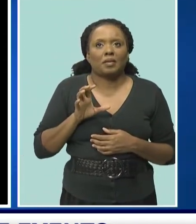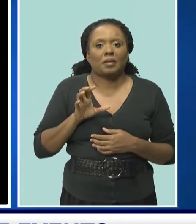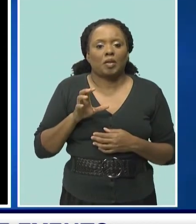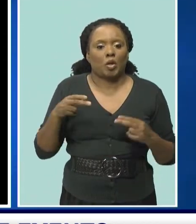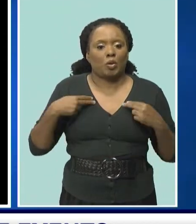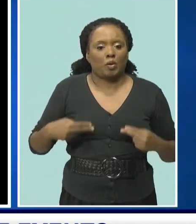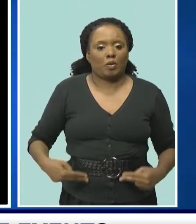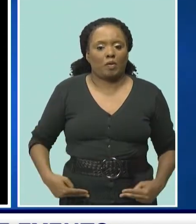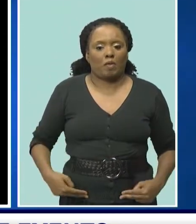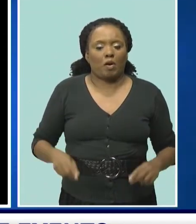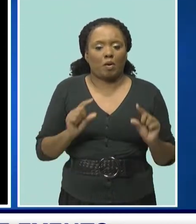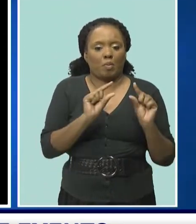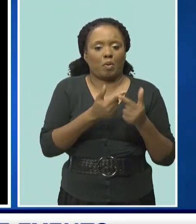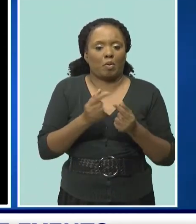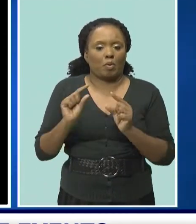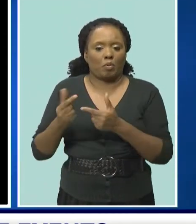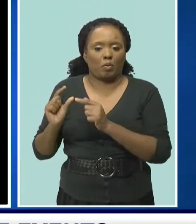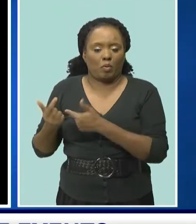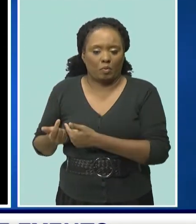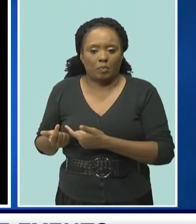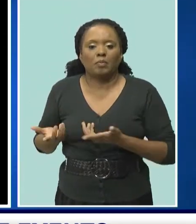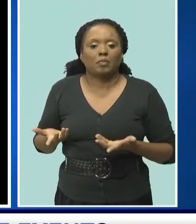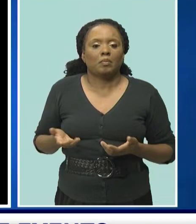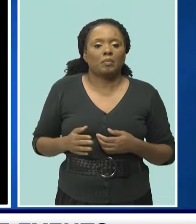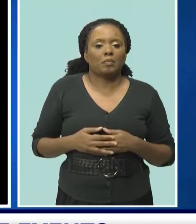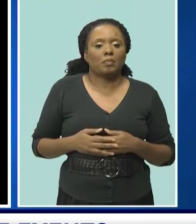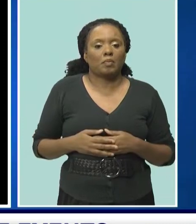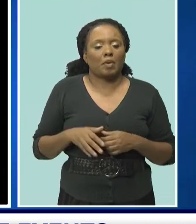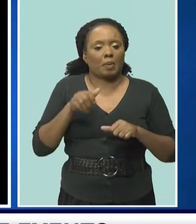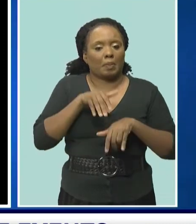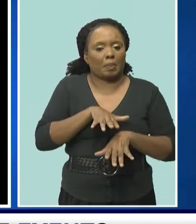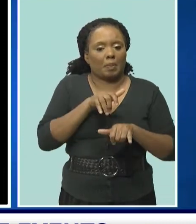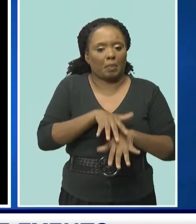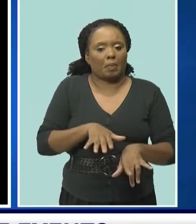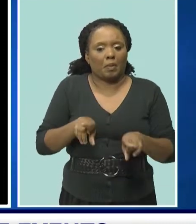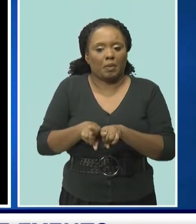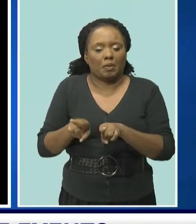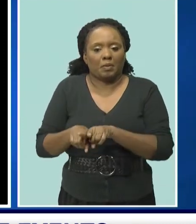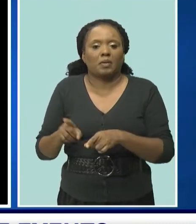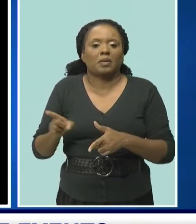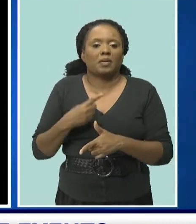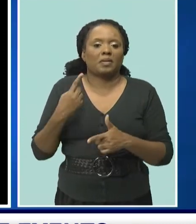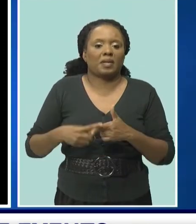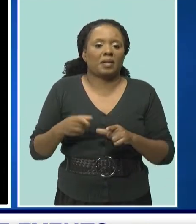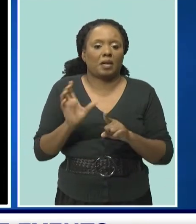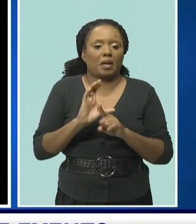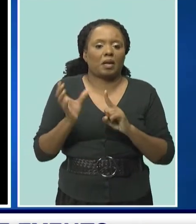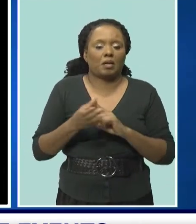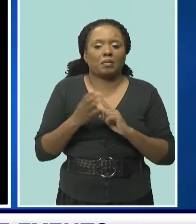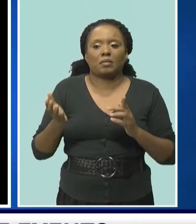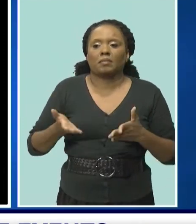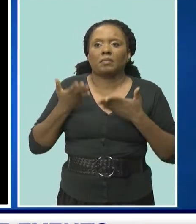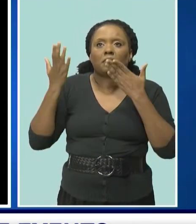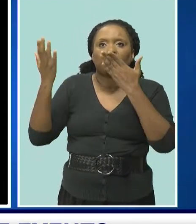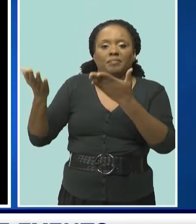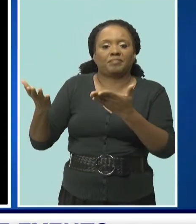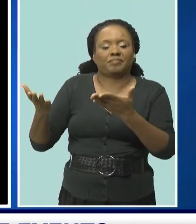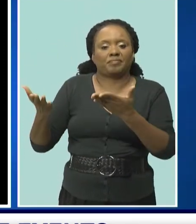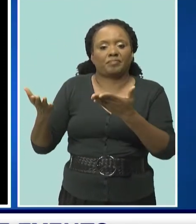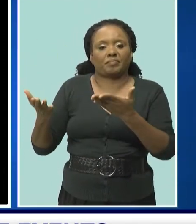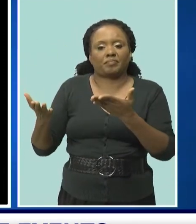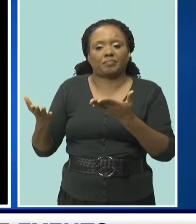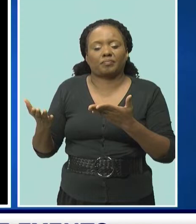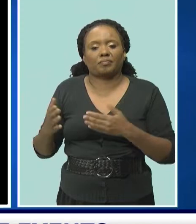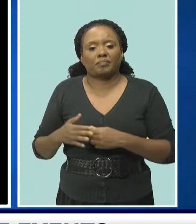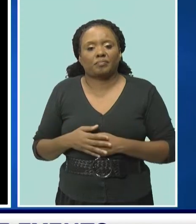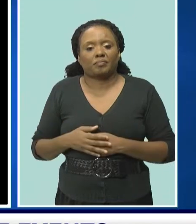officers and members of the unarmed units in the parade. And then we will have a cultural presentation featuring the mass